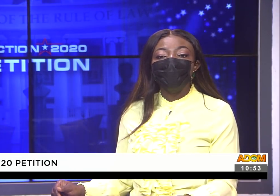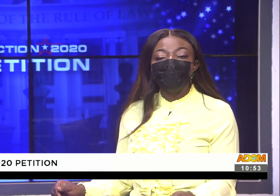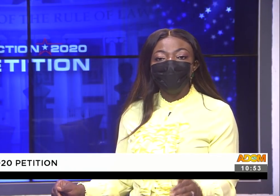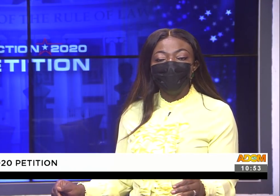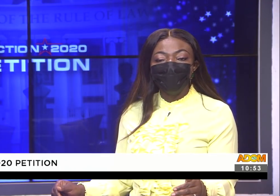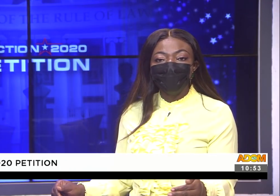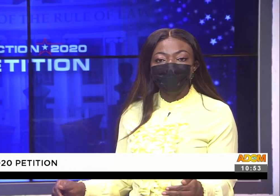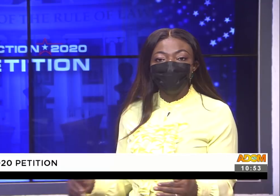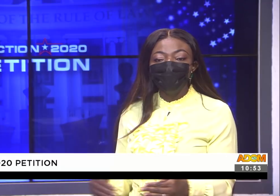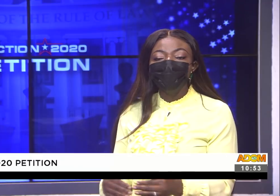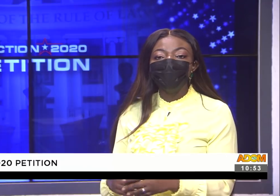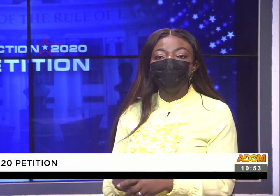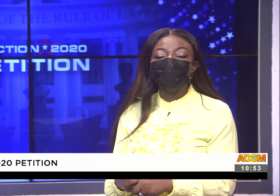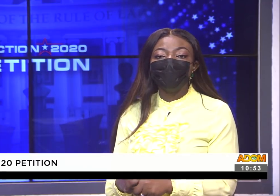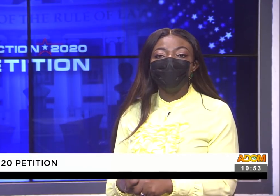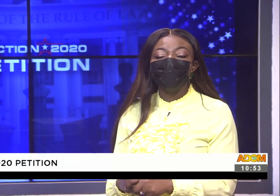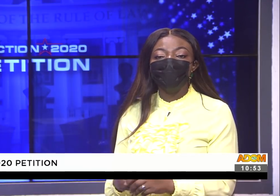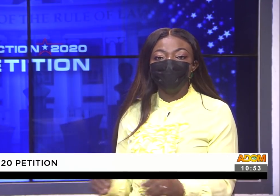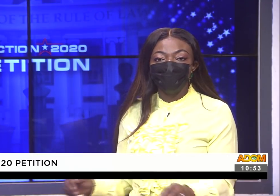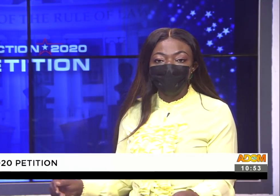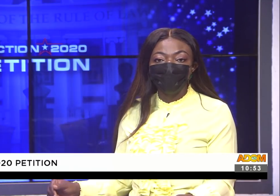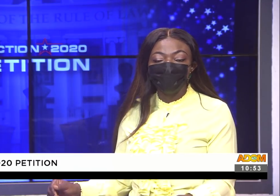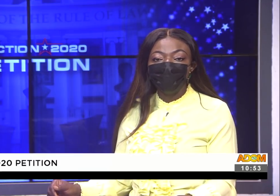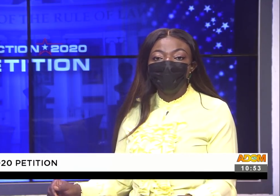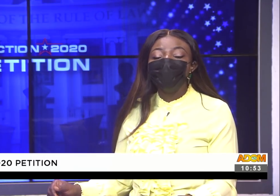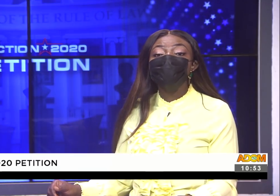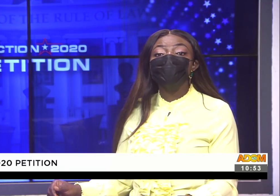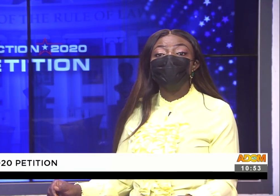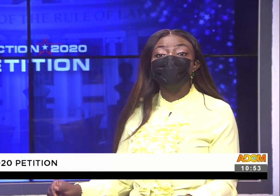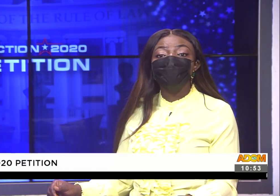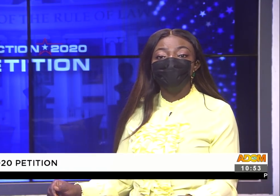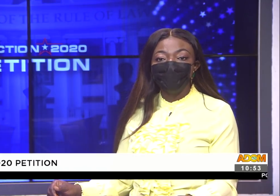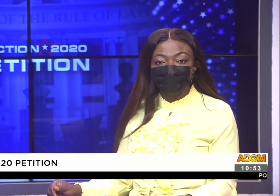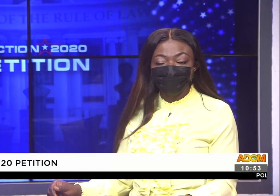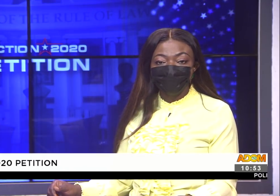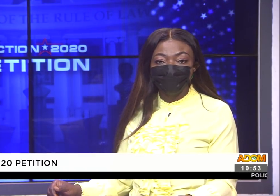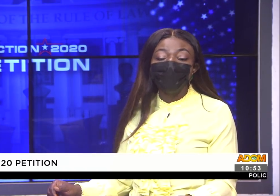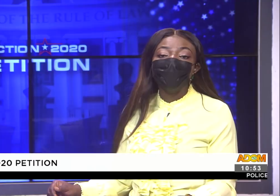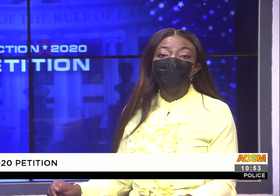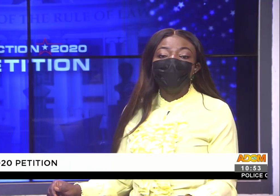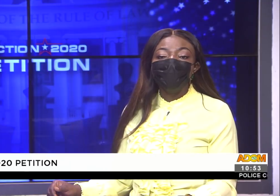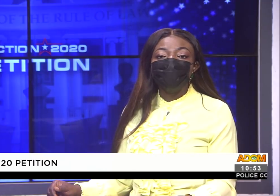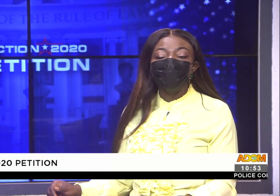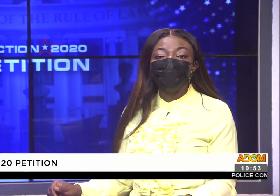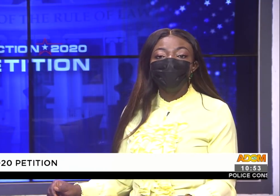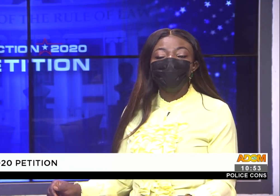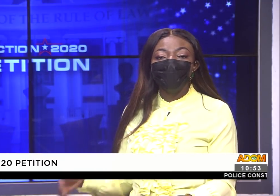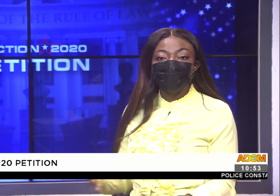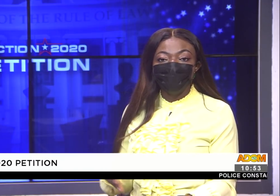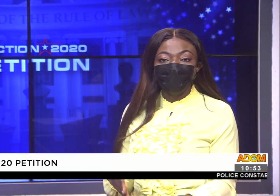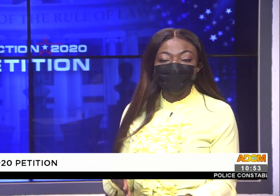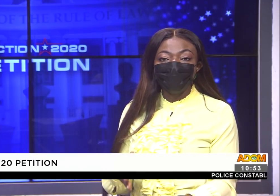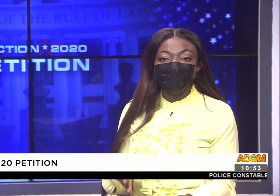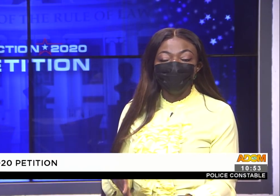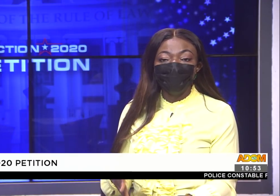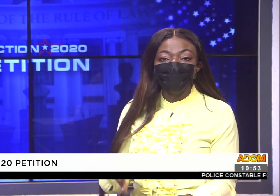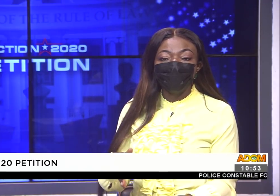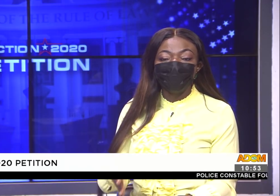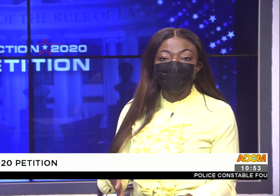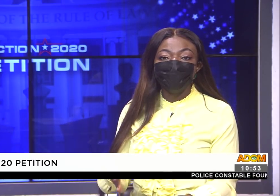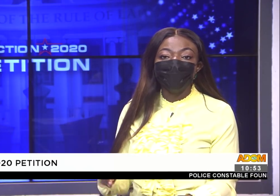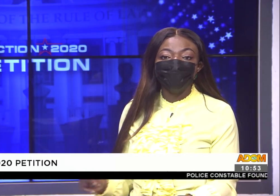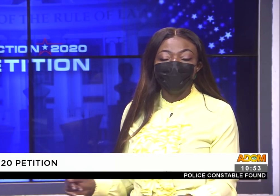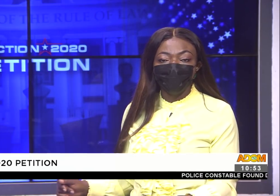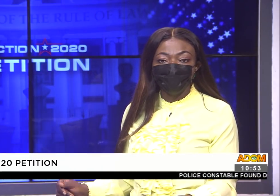ewo ne wodi kan ruling ne di kan ebeto odwa no wo se miscarriage of justice se Penifo se wode mra na ye adwuma